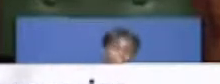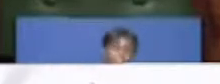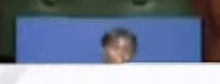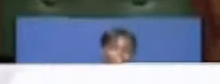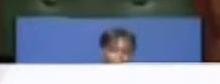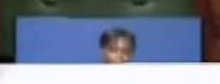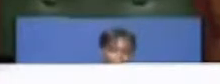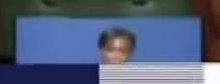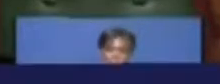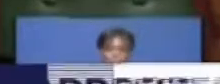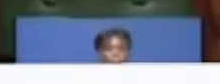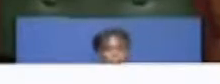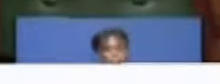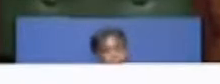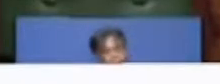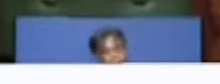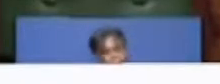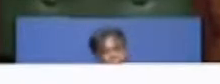happen.